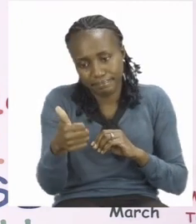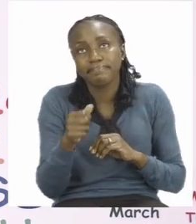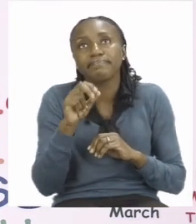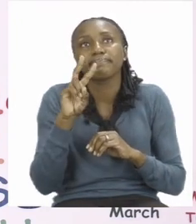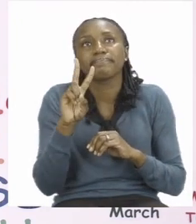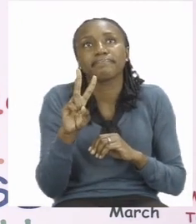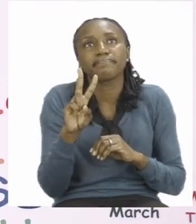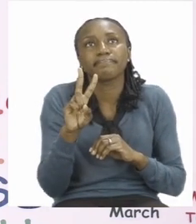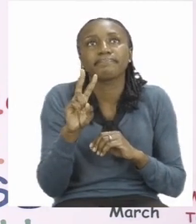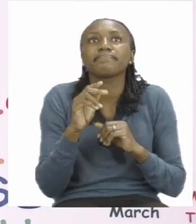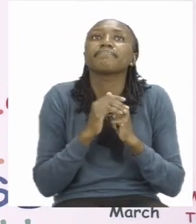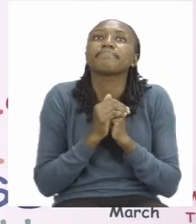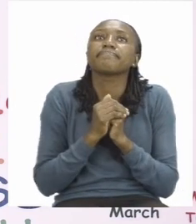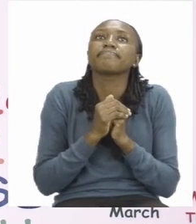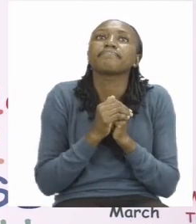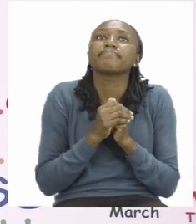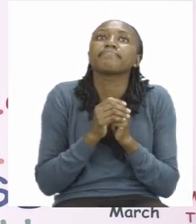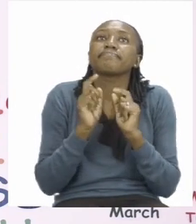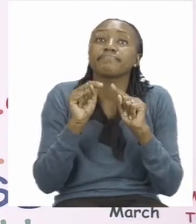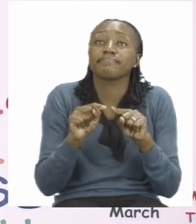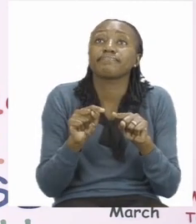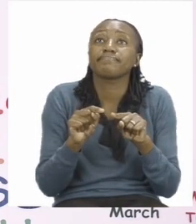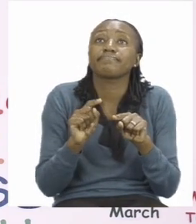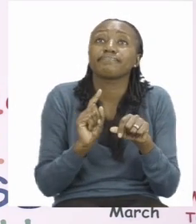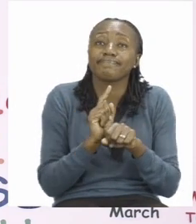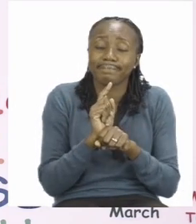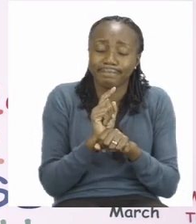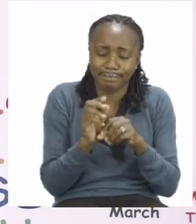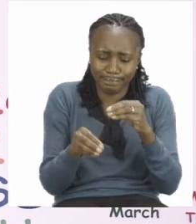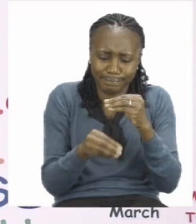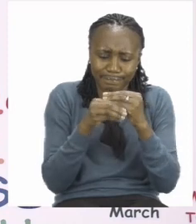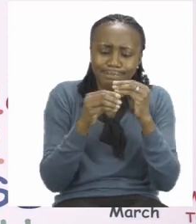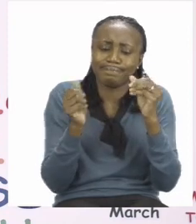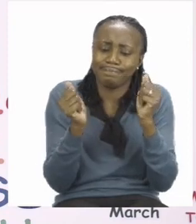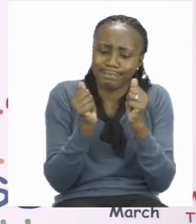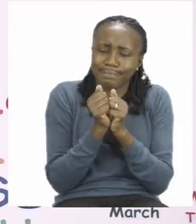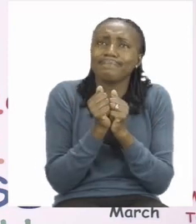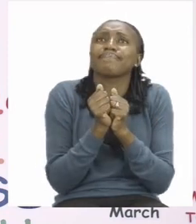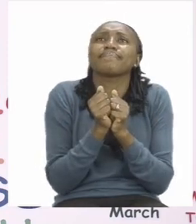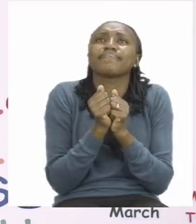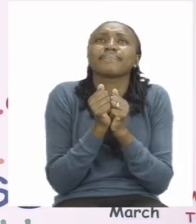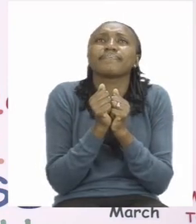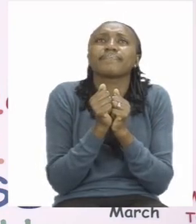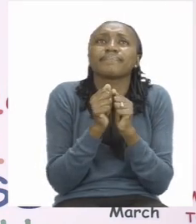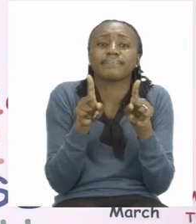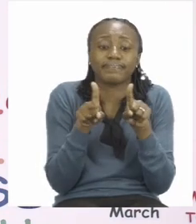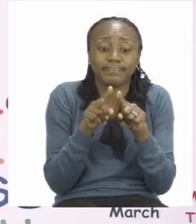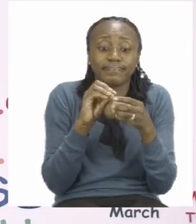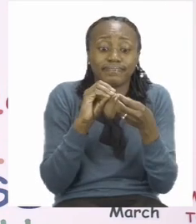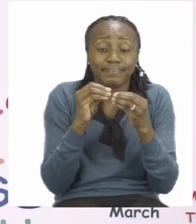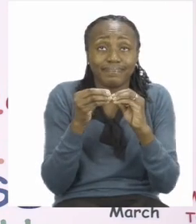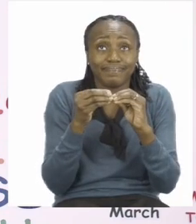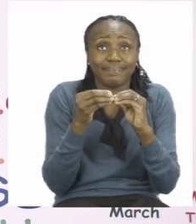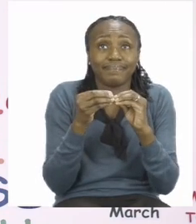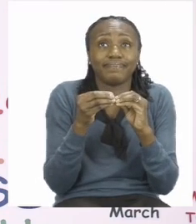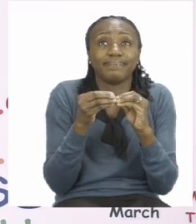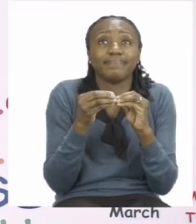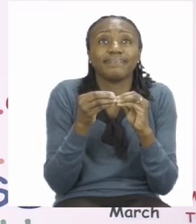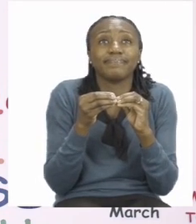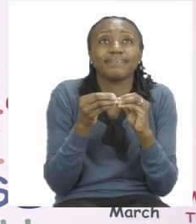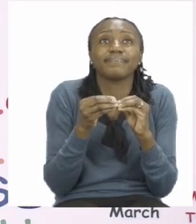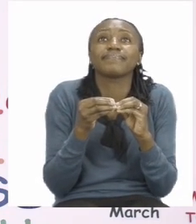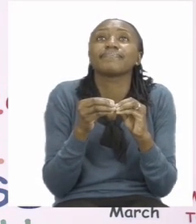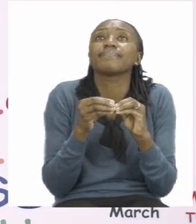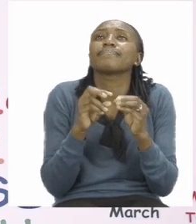It's going to be our job to first double 10. Now, if we're saying double 10, that means that